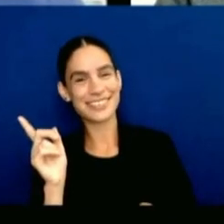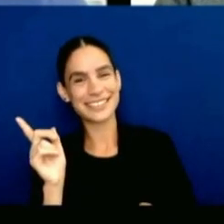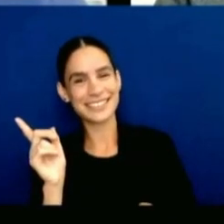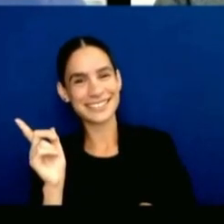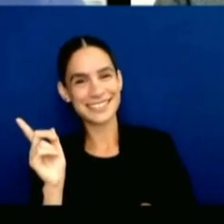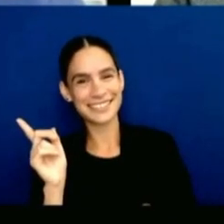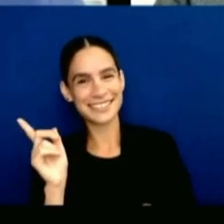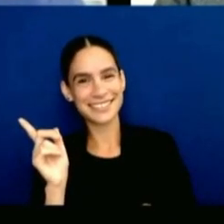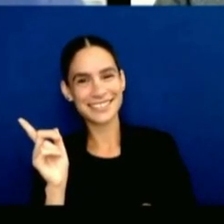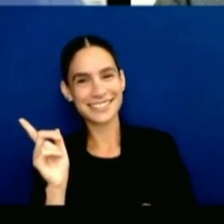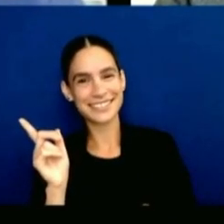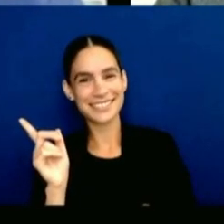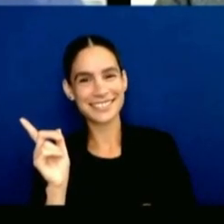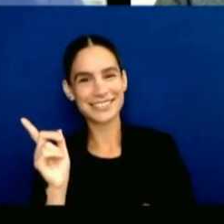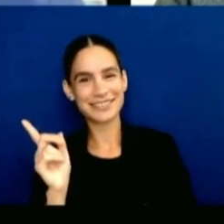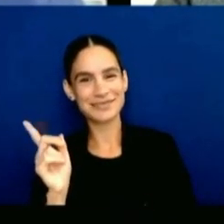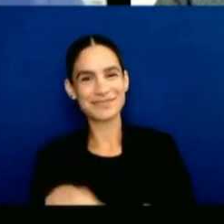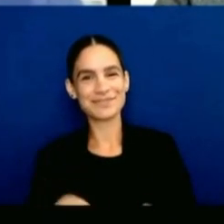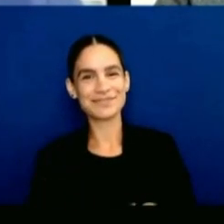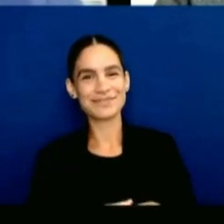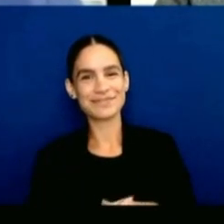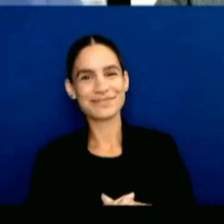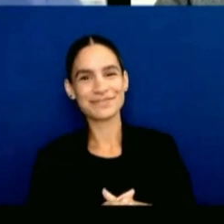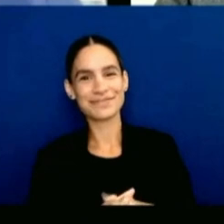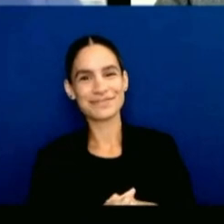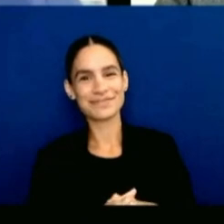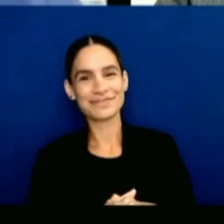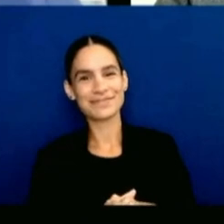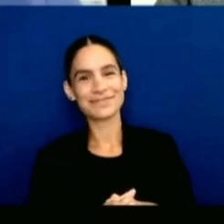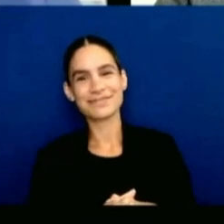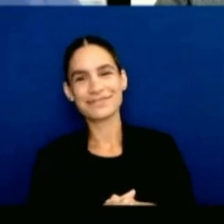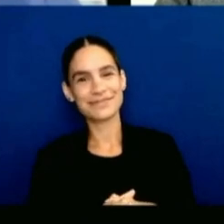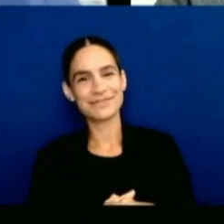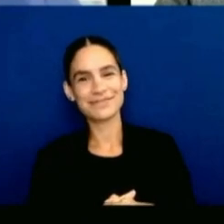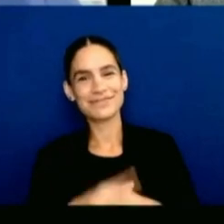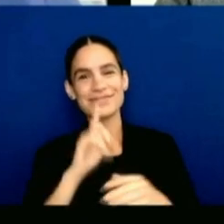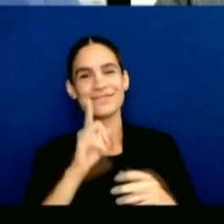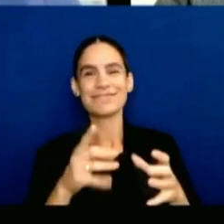SARS-CoV-2, with all of those spiky proteins that just is the way that it